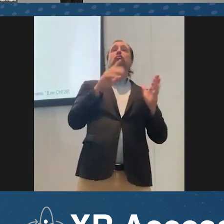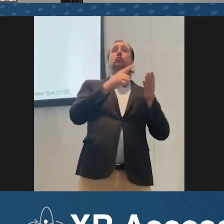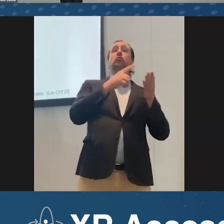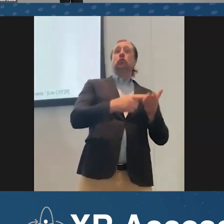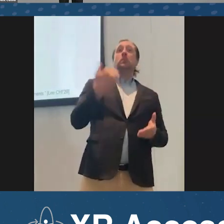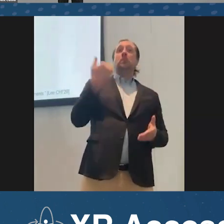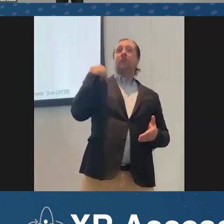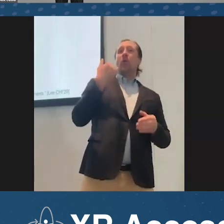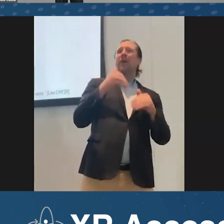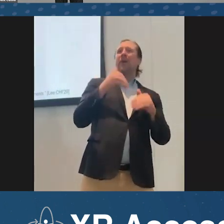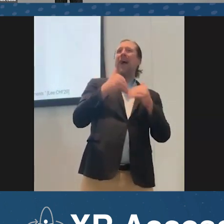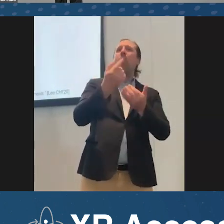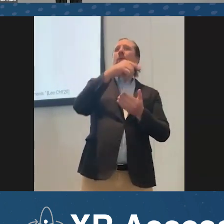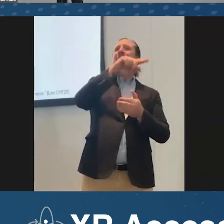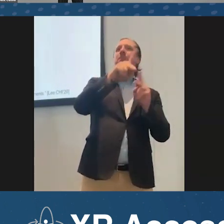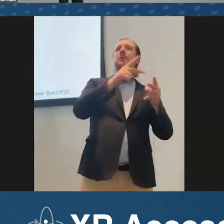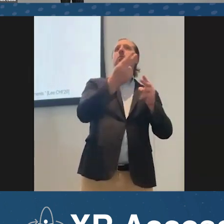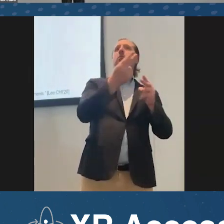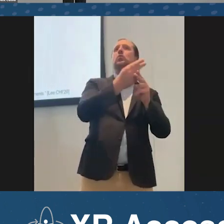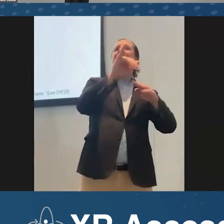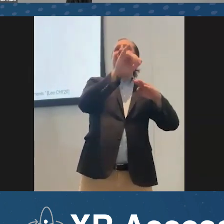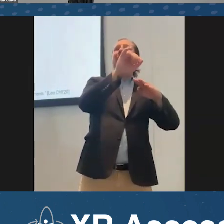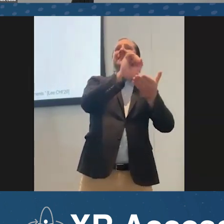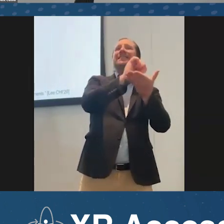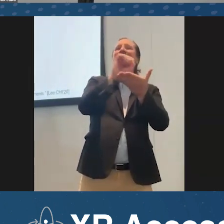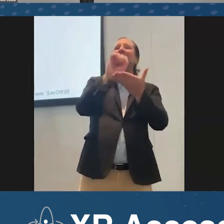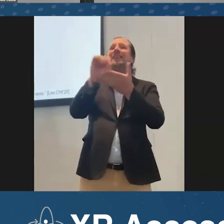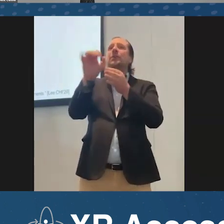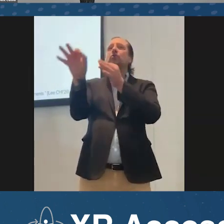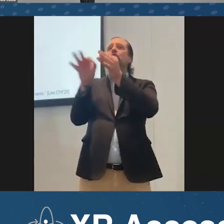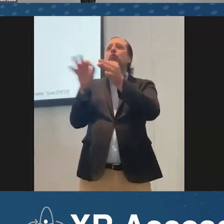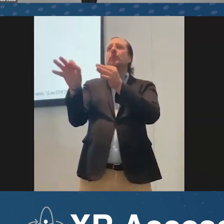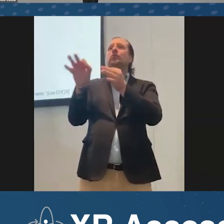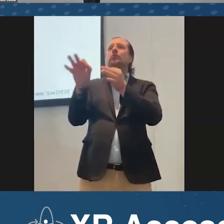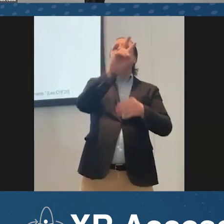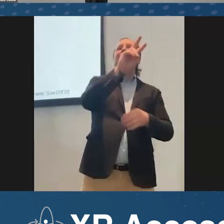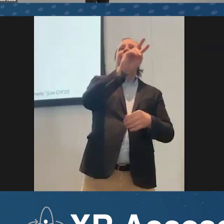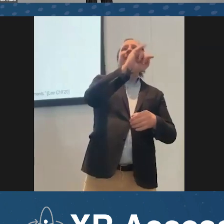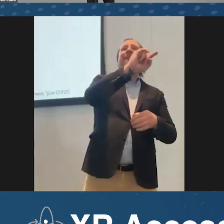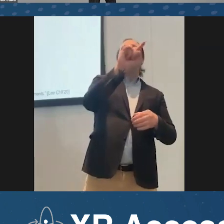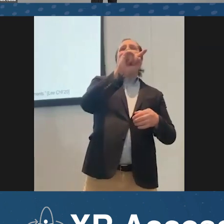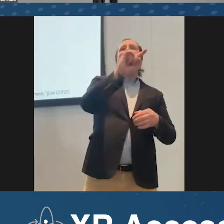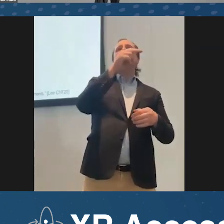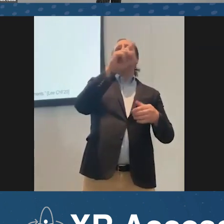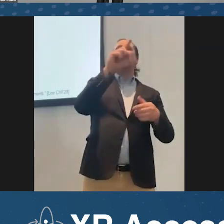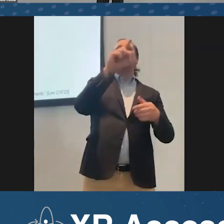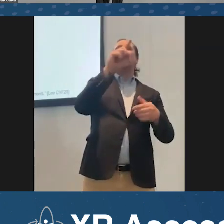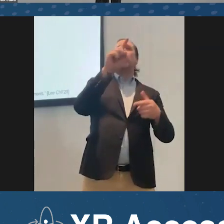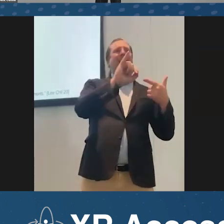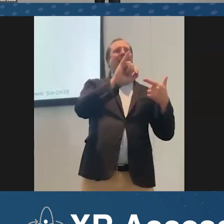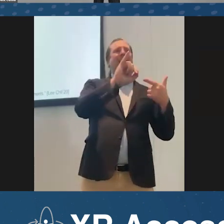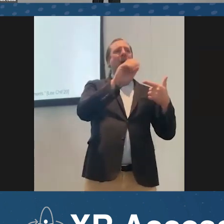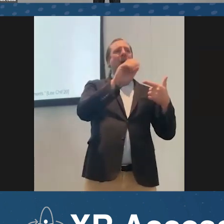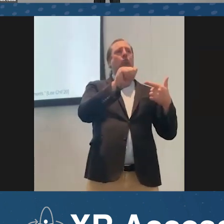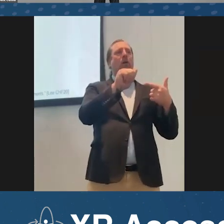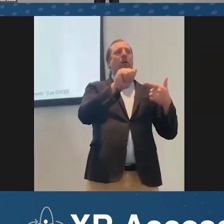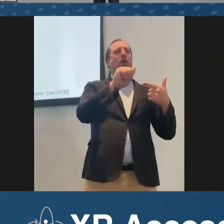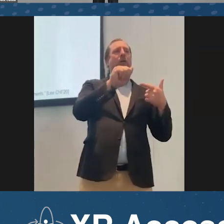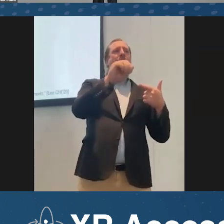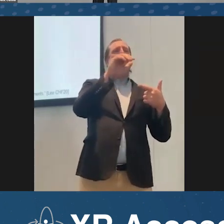people use these sorts of scene description applications like VizWiz and Ira. But this work has really focused